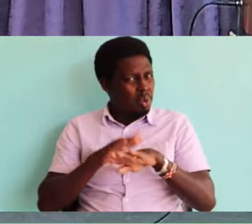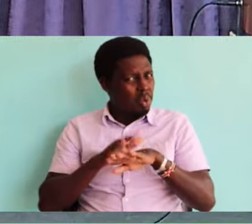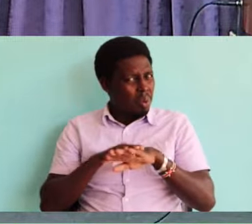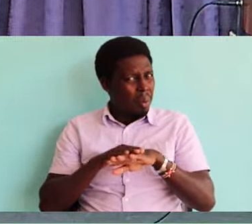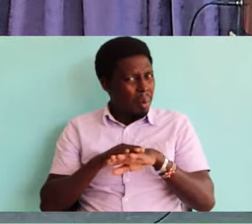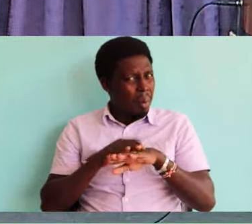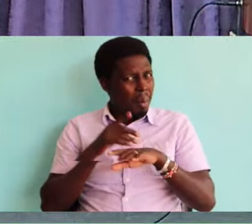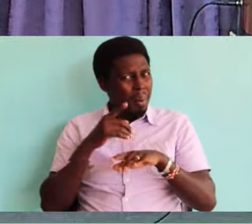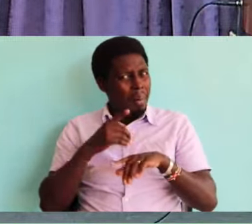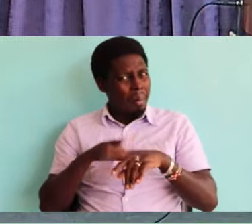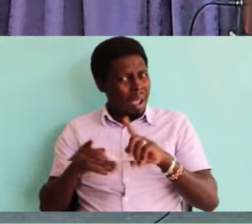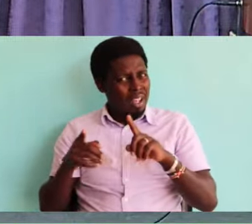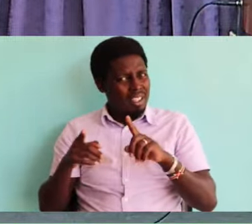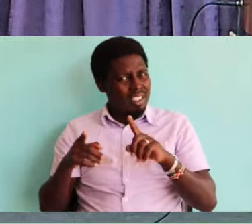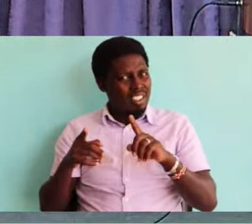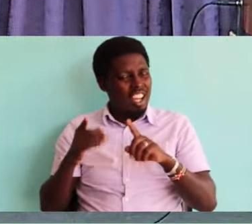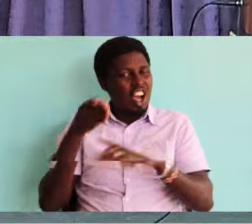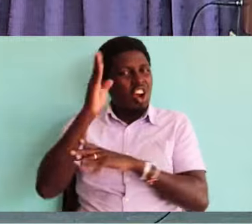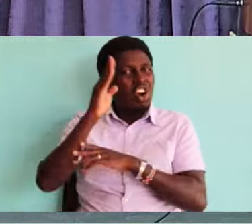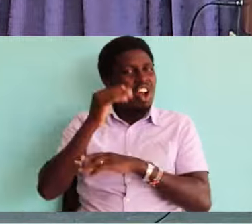God's heart of love.